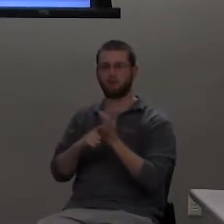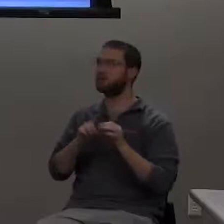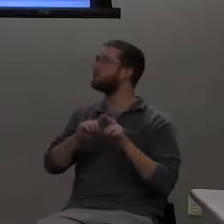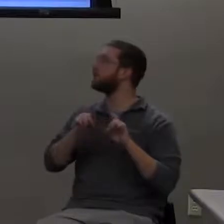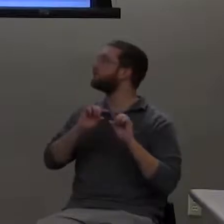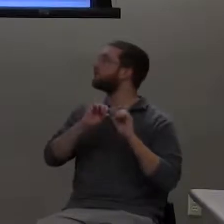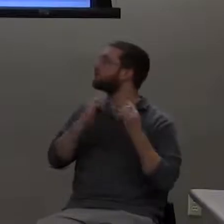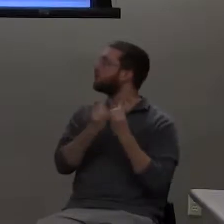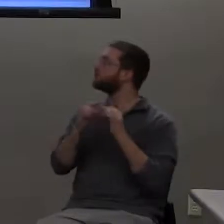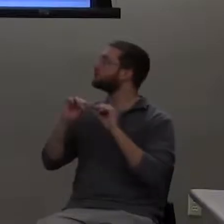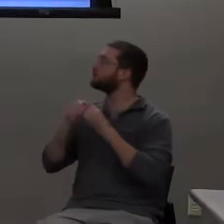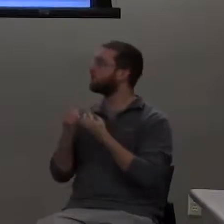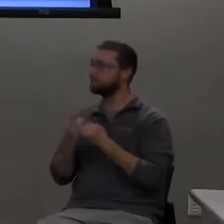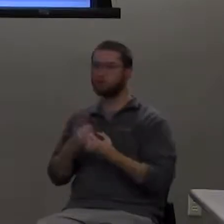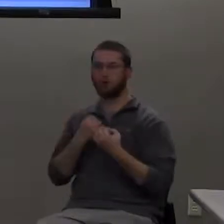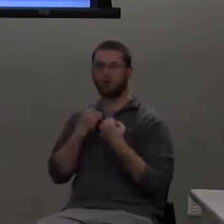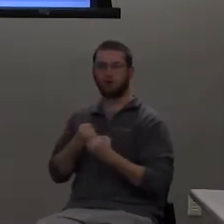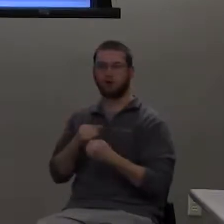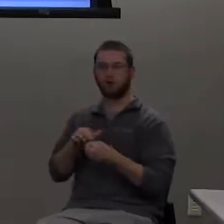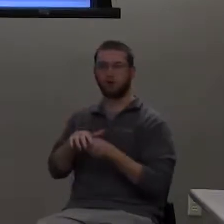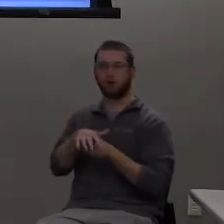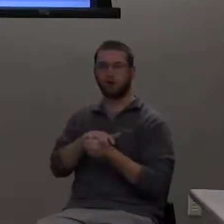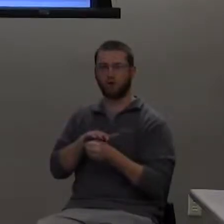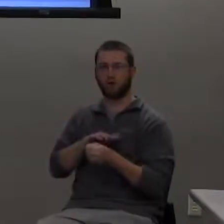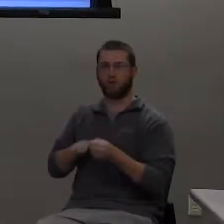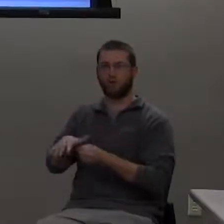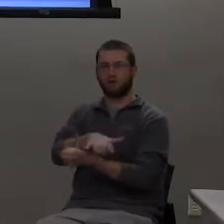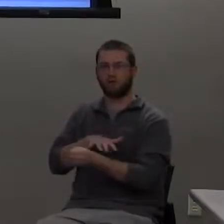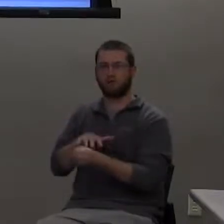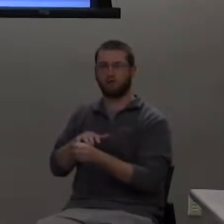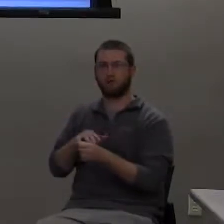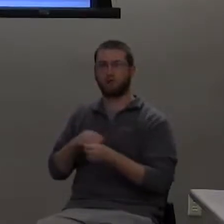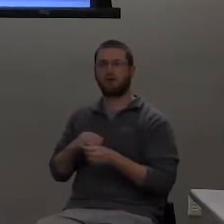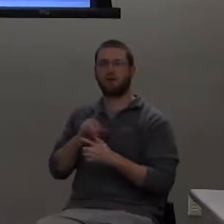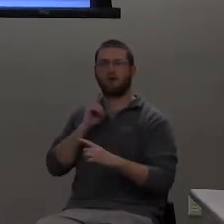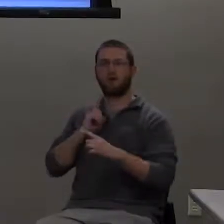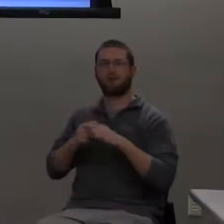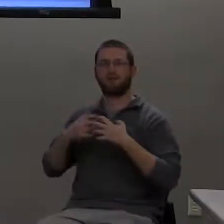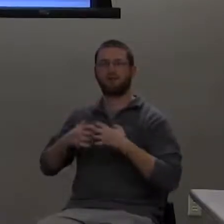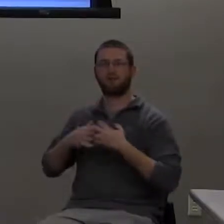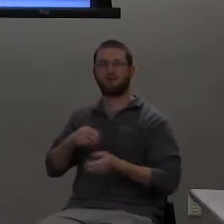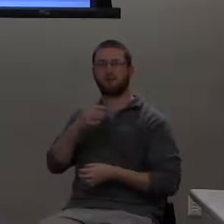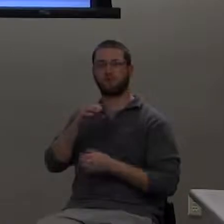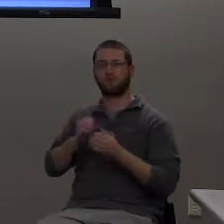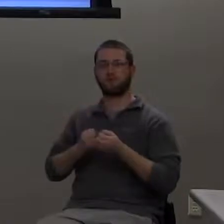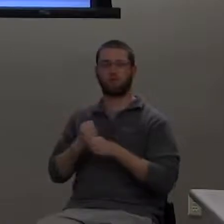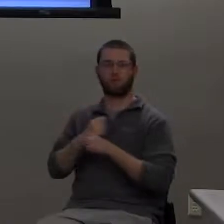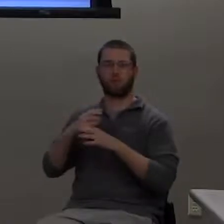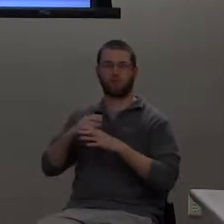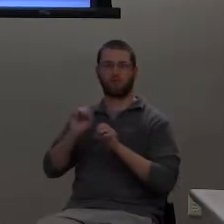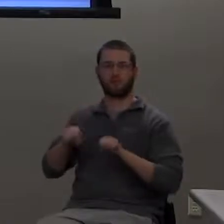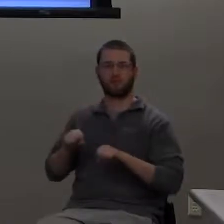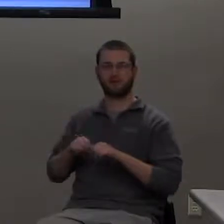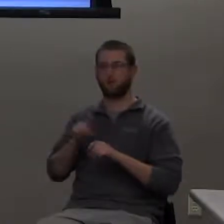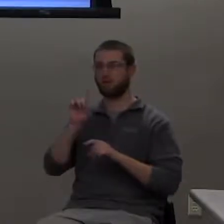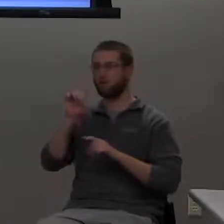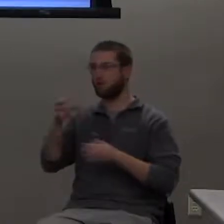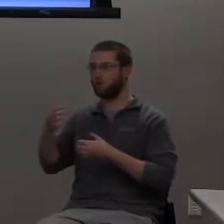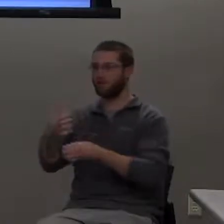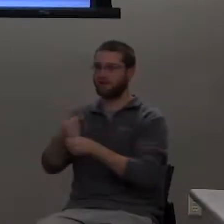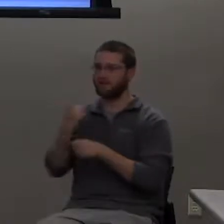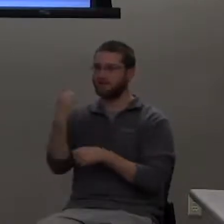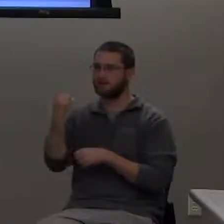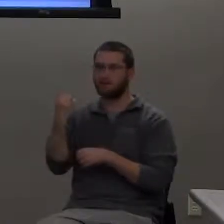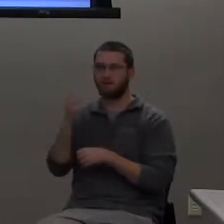are. Strong local and regional presence is important. Industries that have growth potential, for me to tell you to go out and get something that